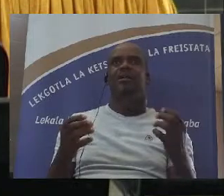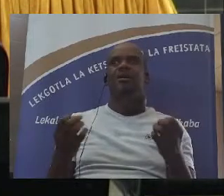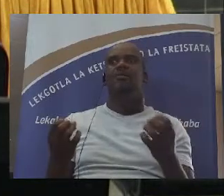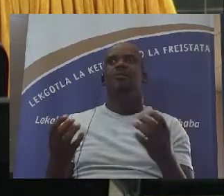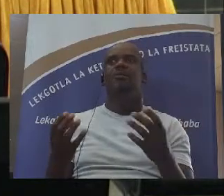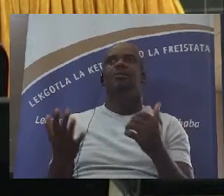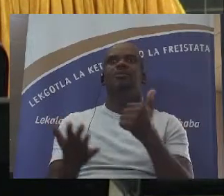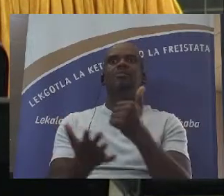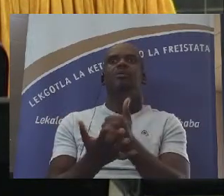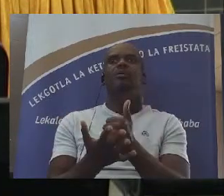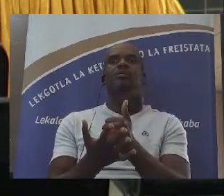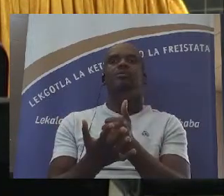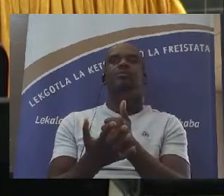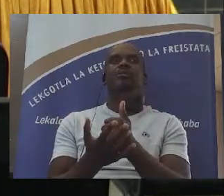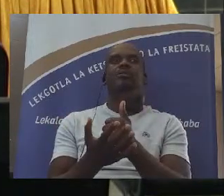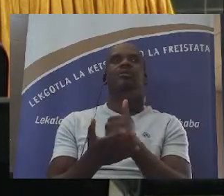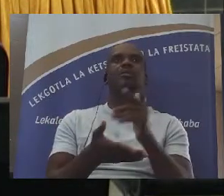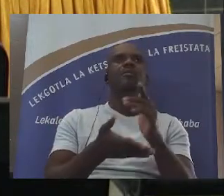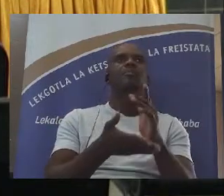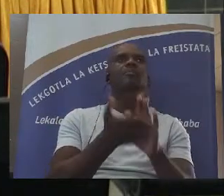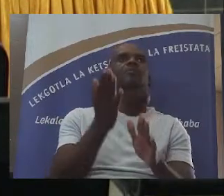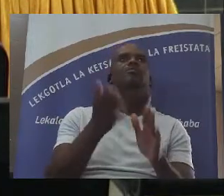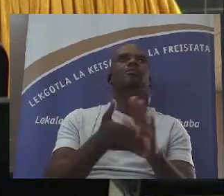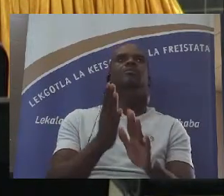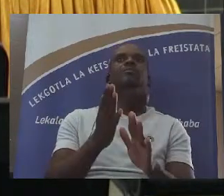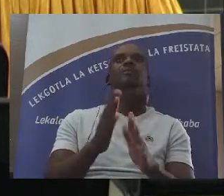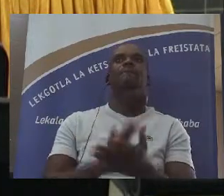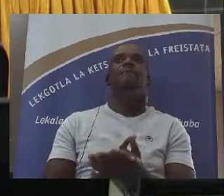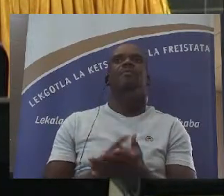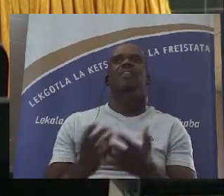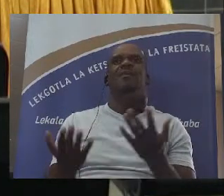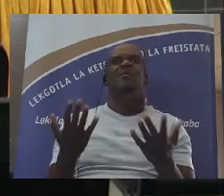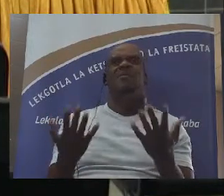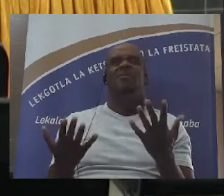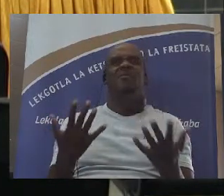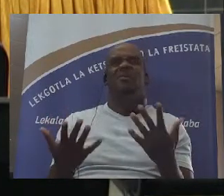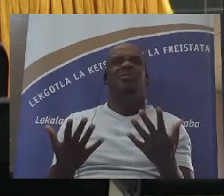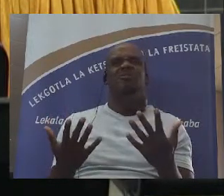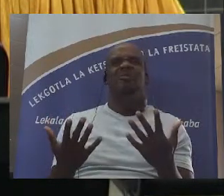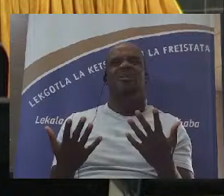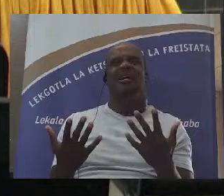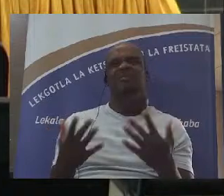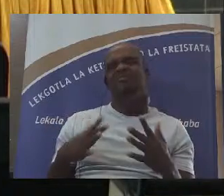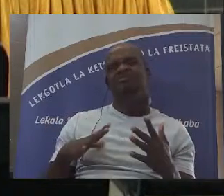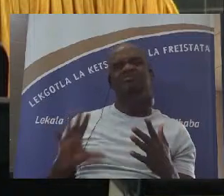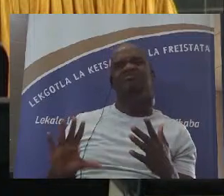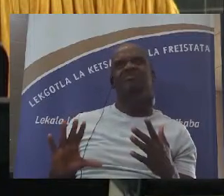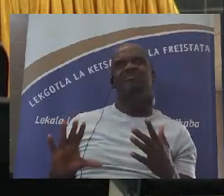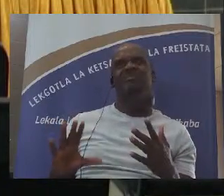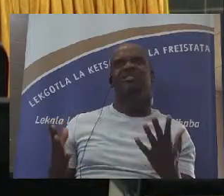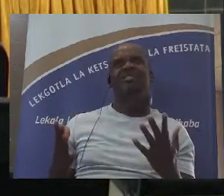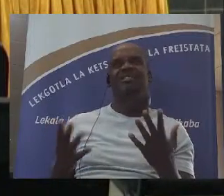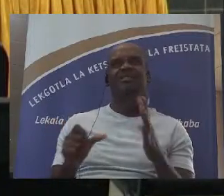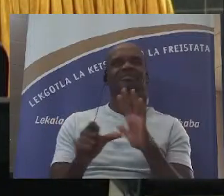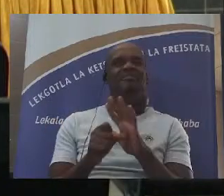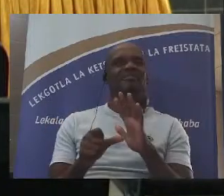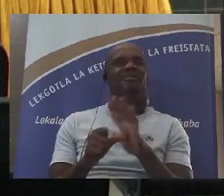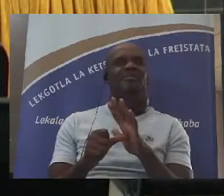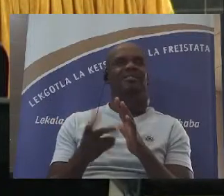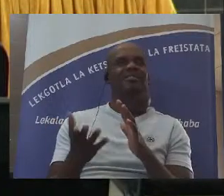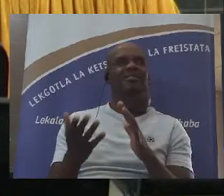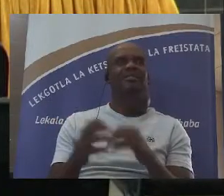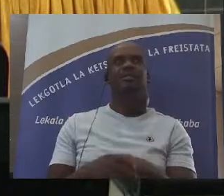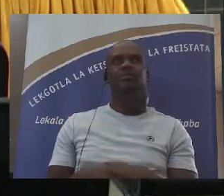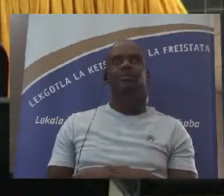ntle. Ke a ipotsa why ha bana interest na ya this bill e important hakana. I don't